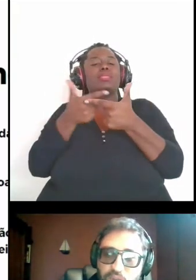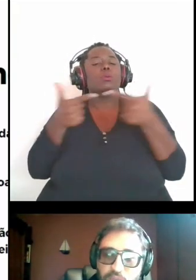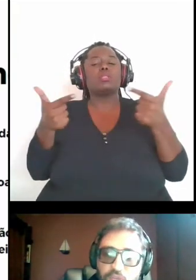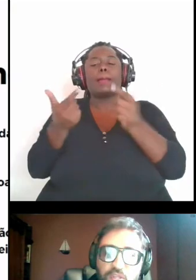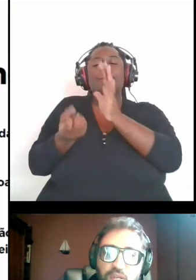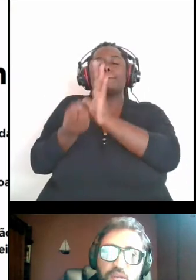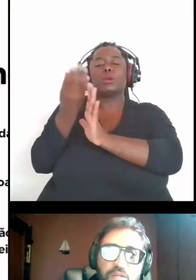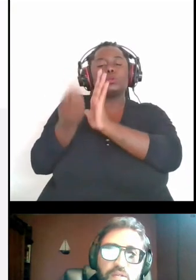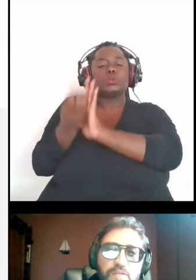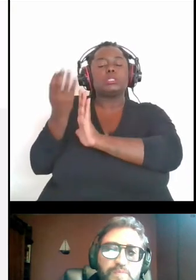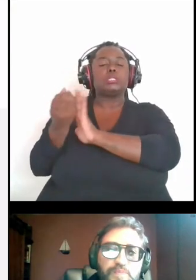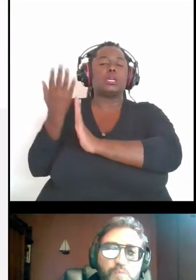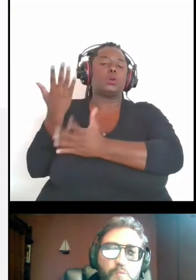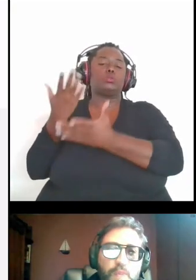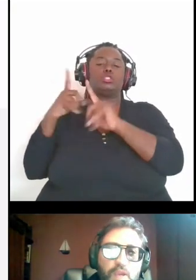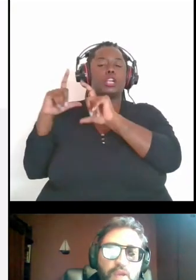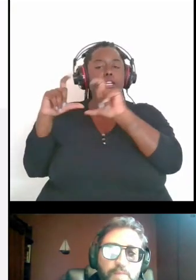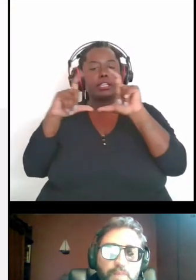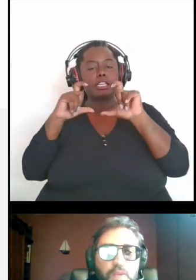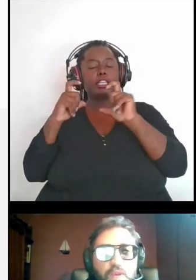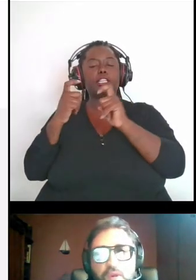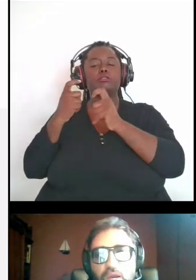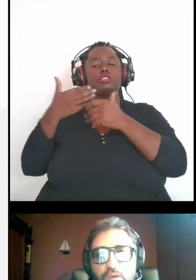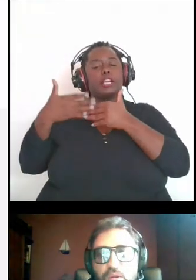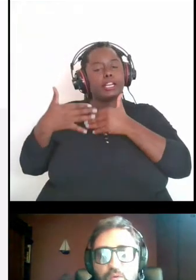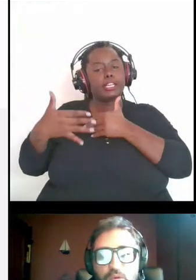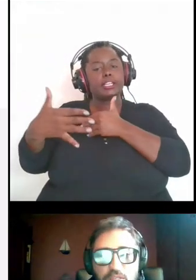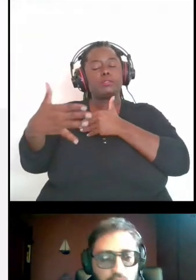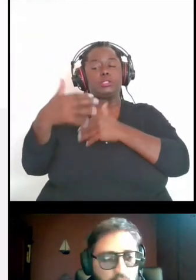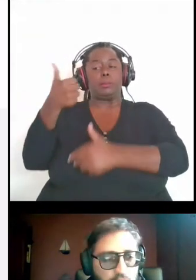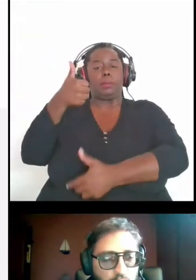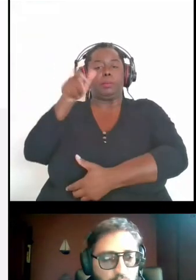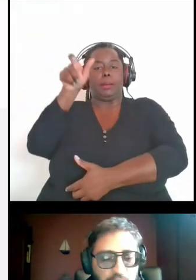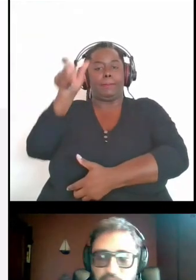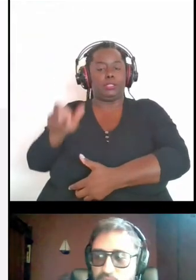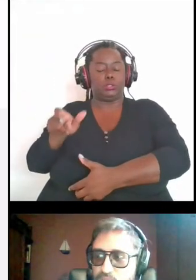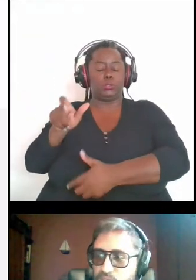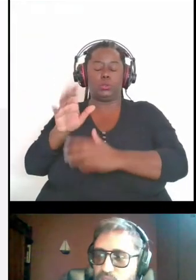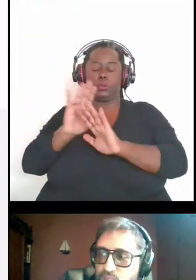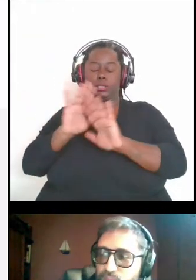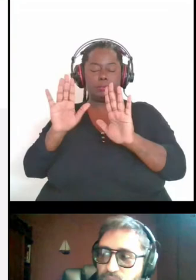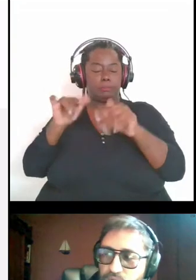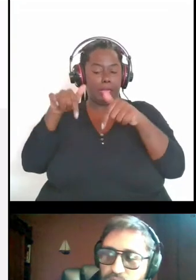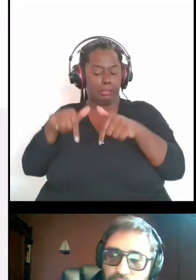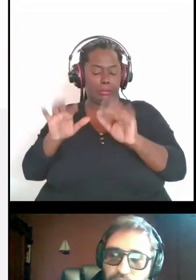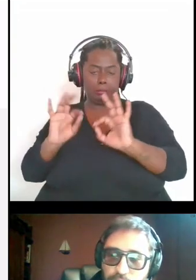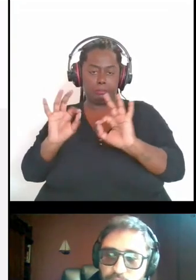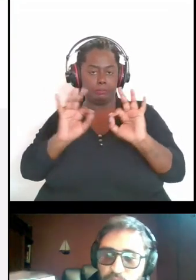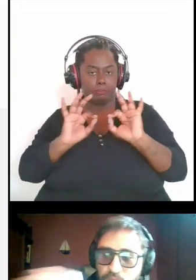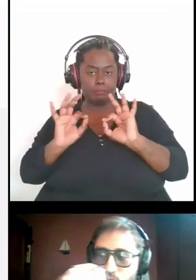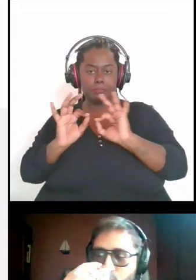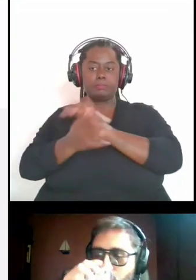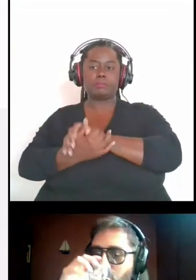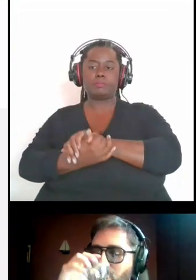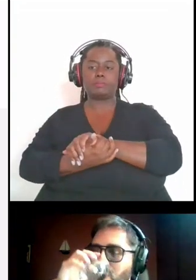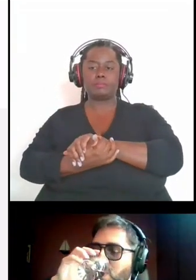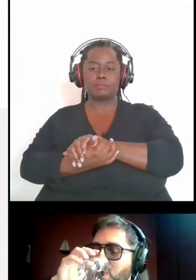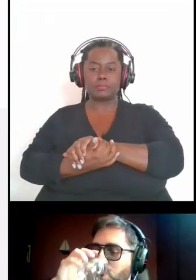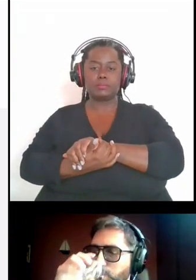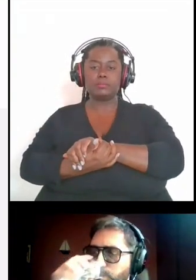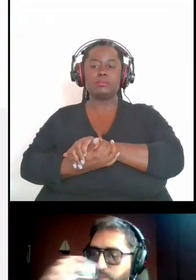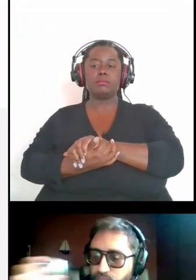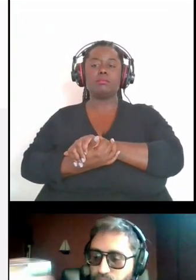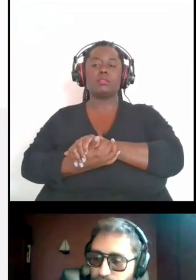of those archives produced in first person said by the people involved in themselves